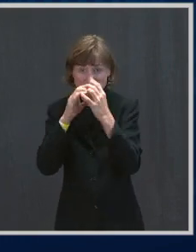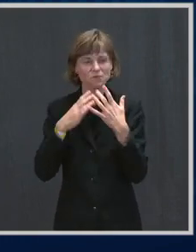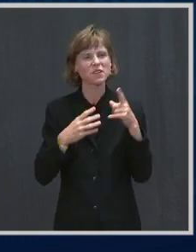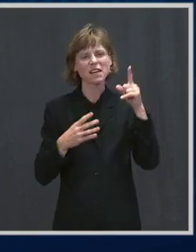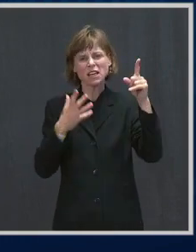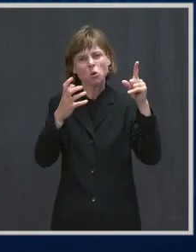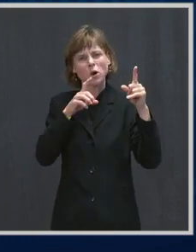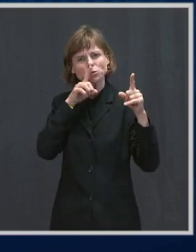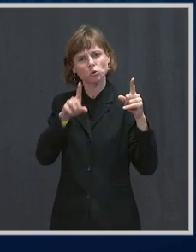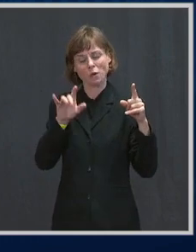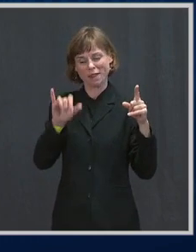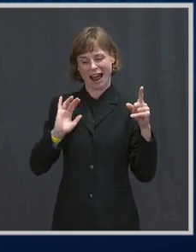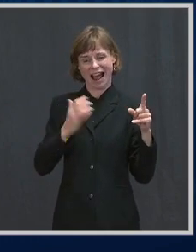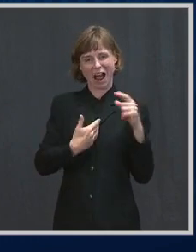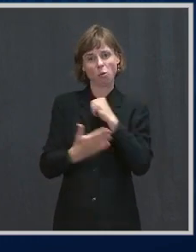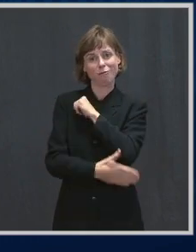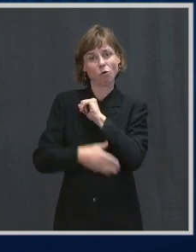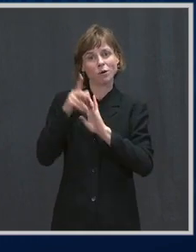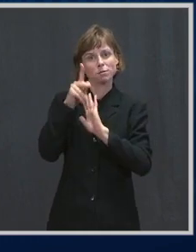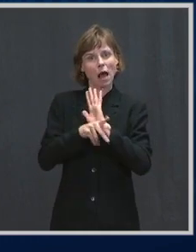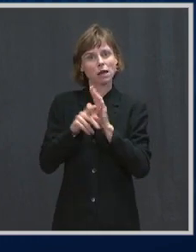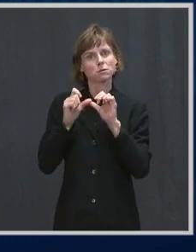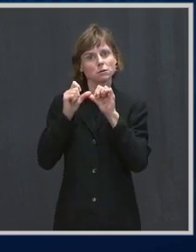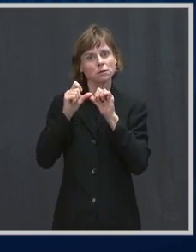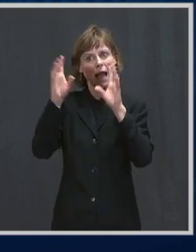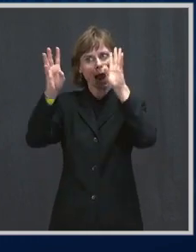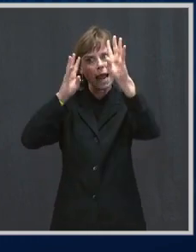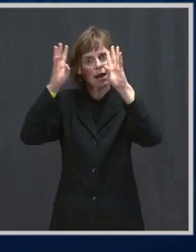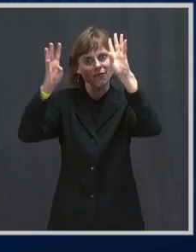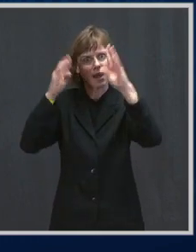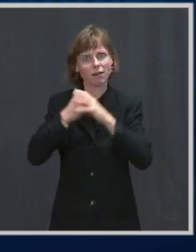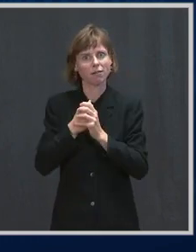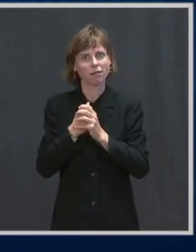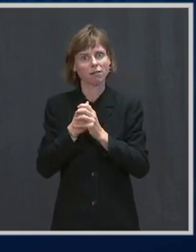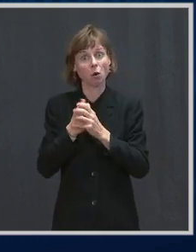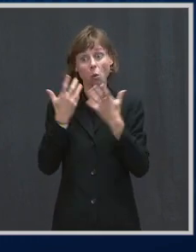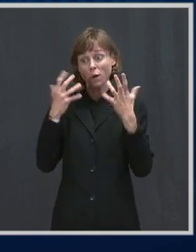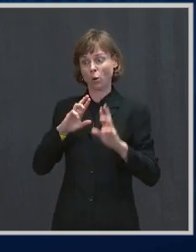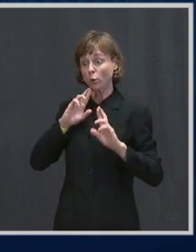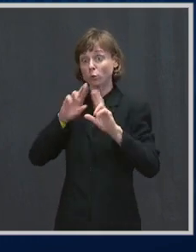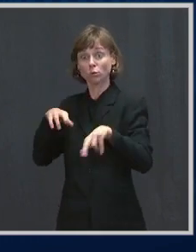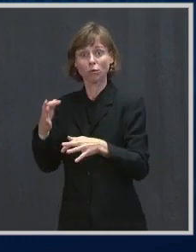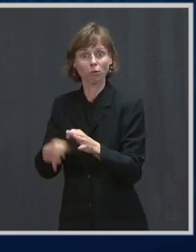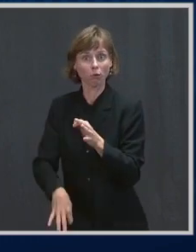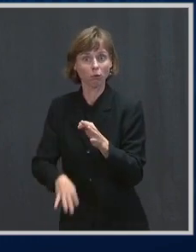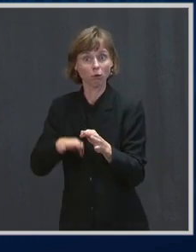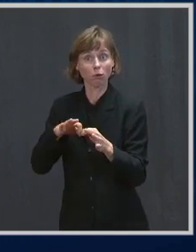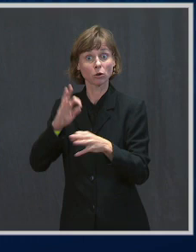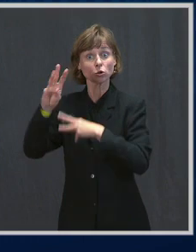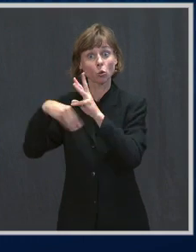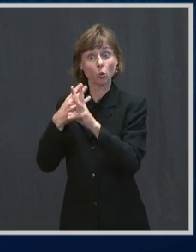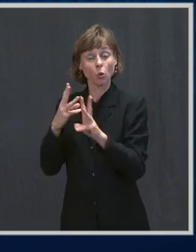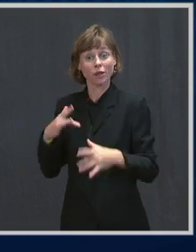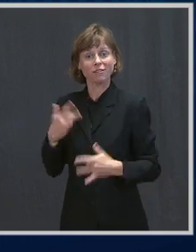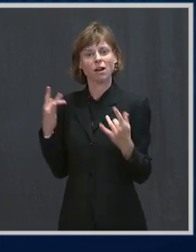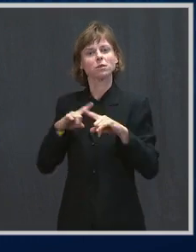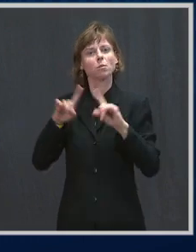stays innovative and creative, so it doesn't just respond to global events, it actually helps to shape